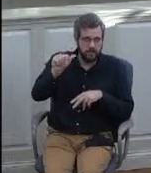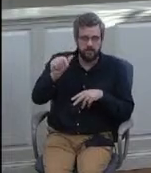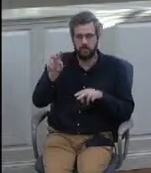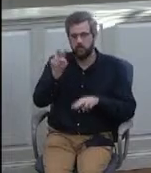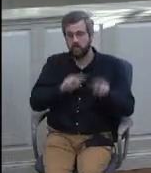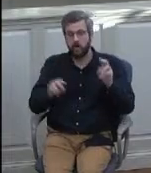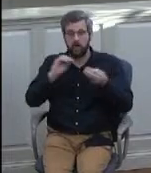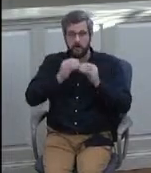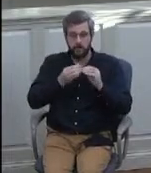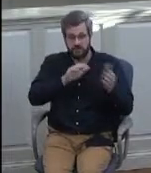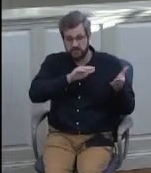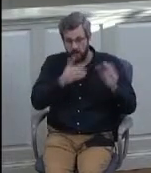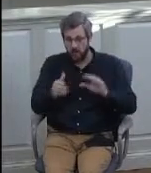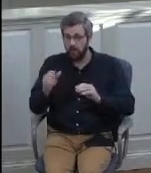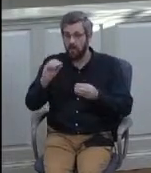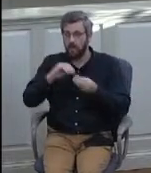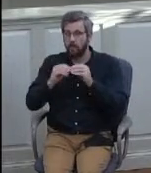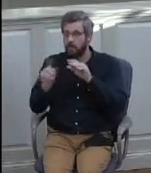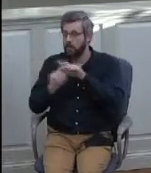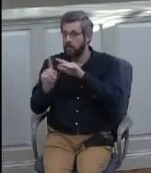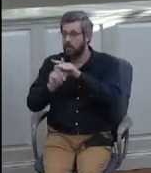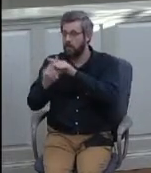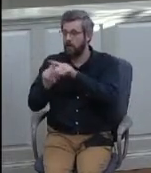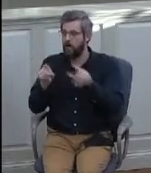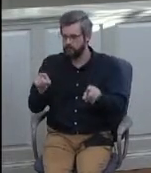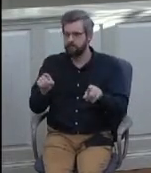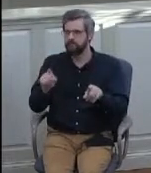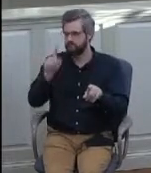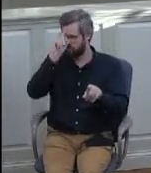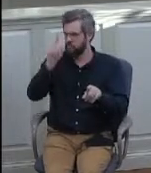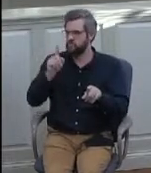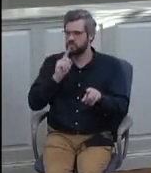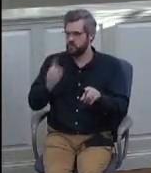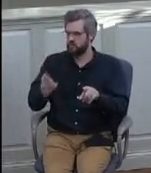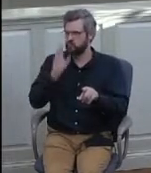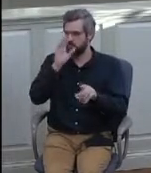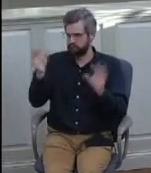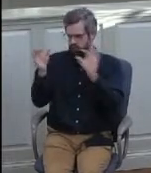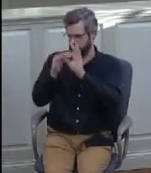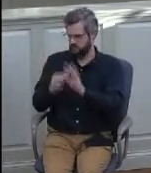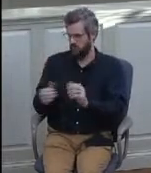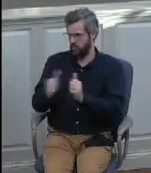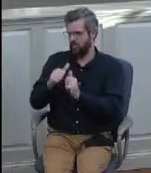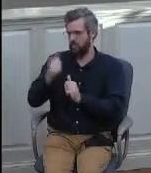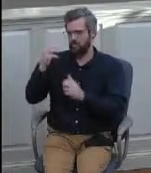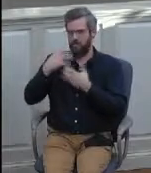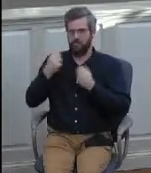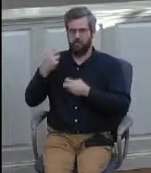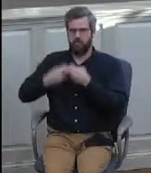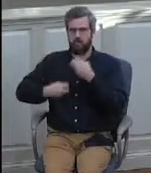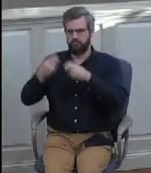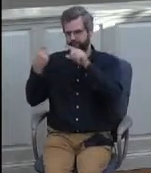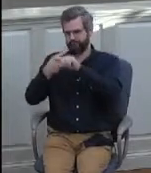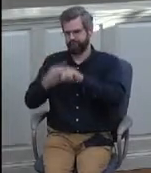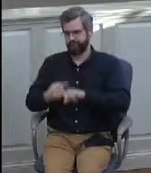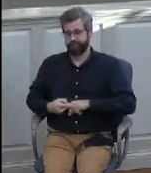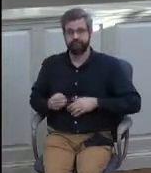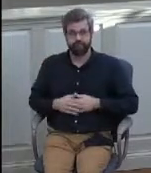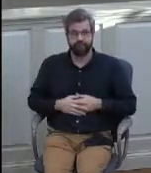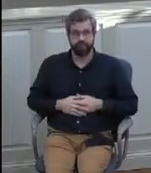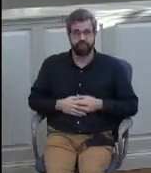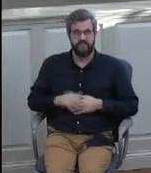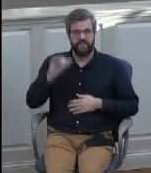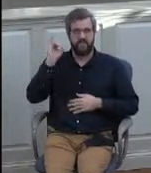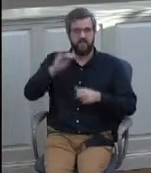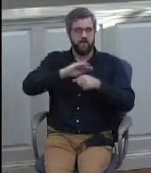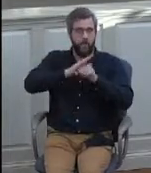and there's no doubt about it. It's a direct correlation on that. So, okay, that's COVID